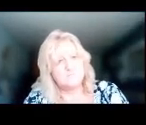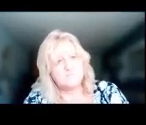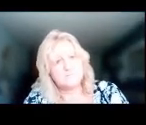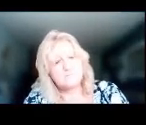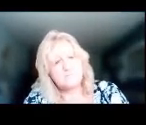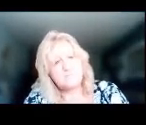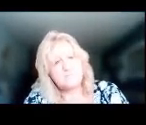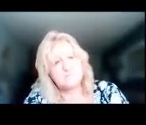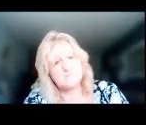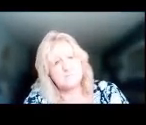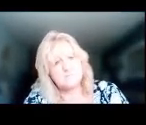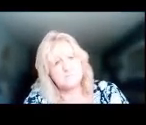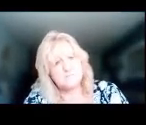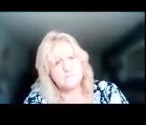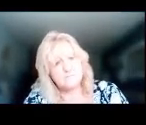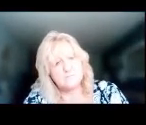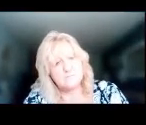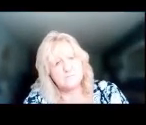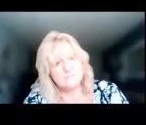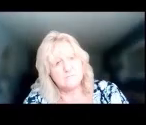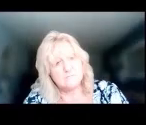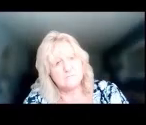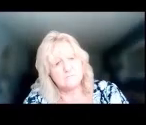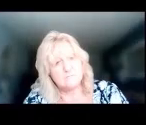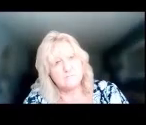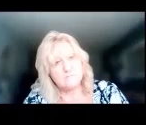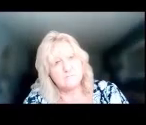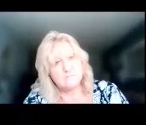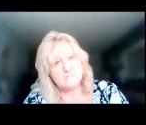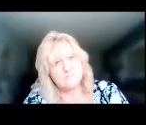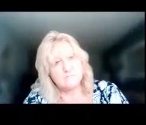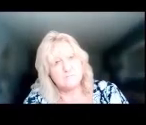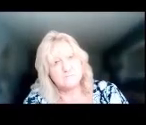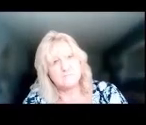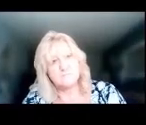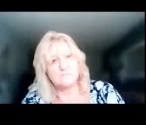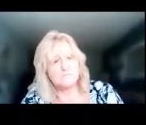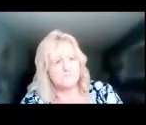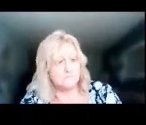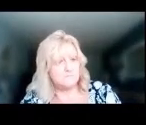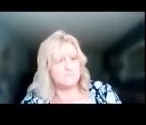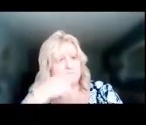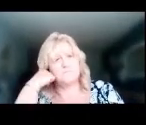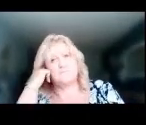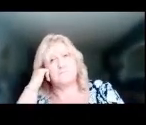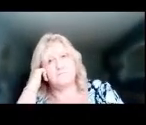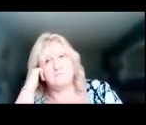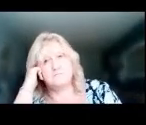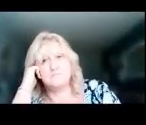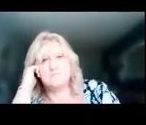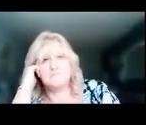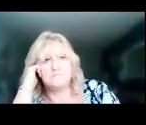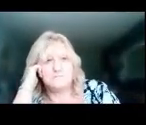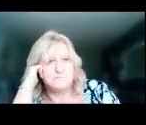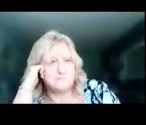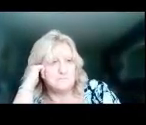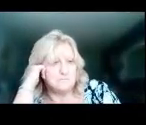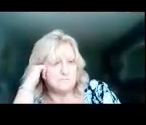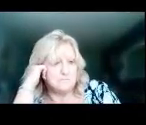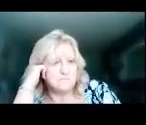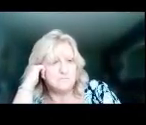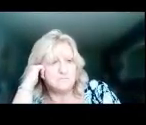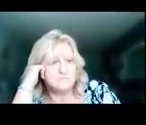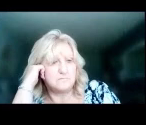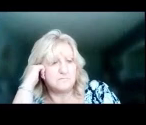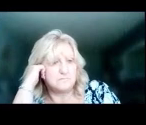to achieve, on how I would set up the phone. Obviously, today's been more about generally how can we make it easier with an